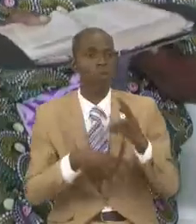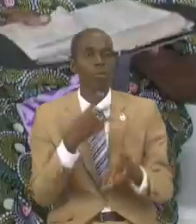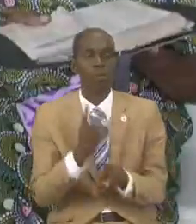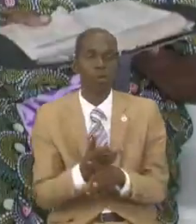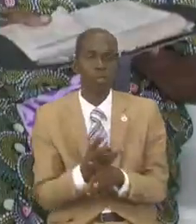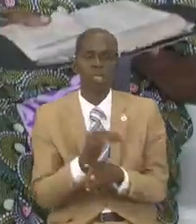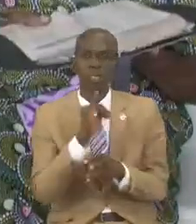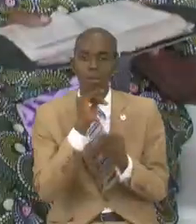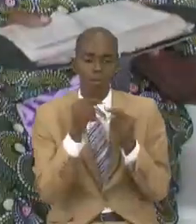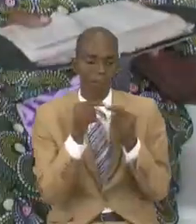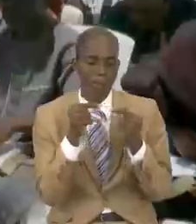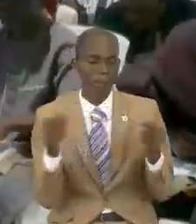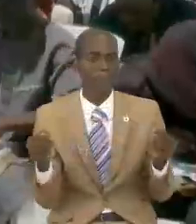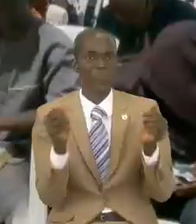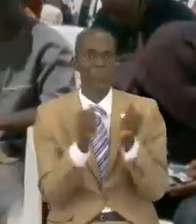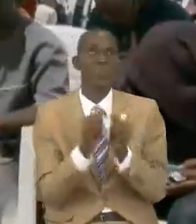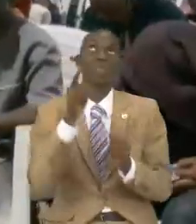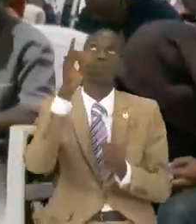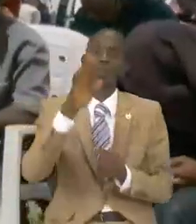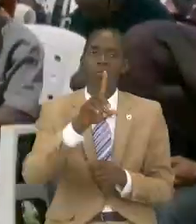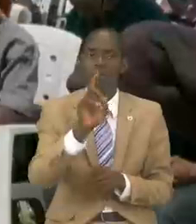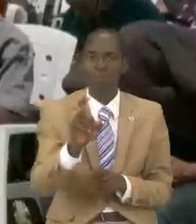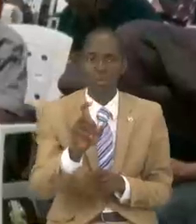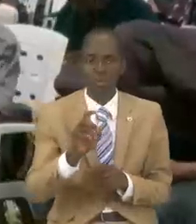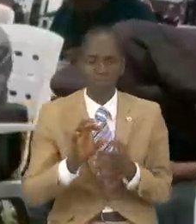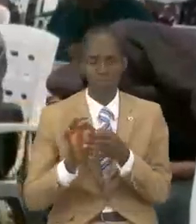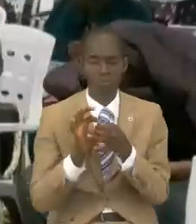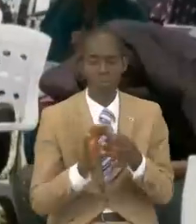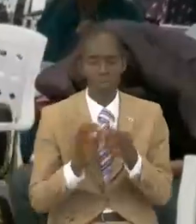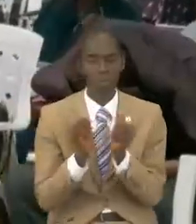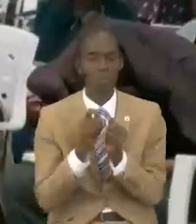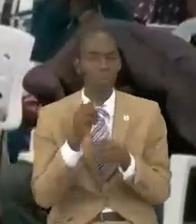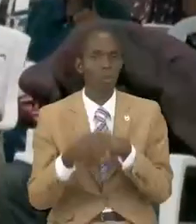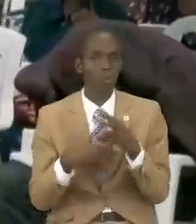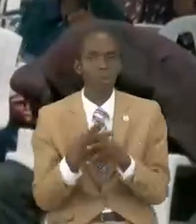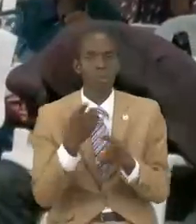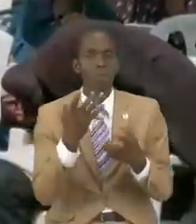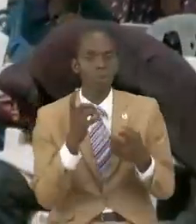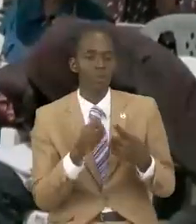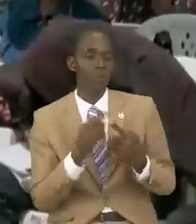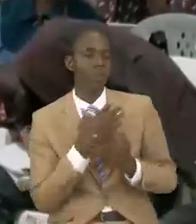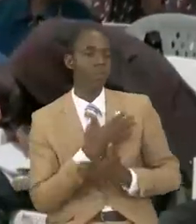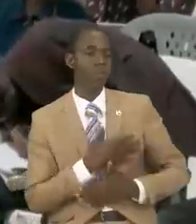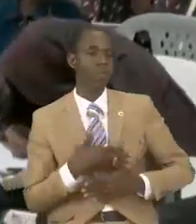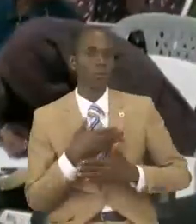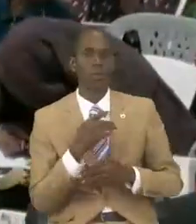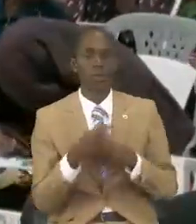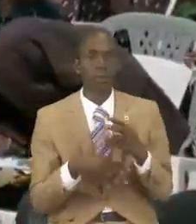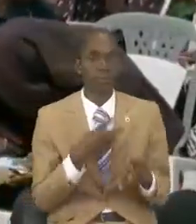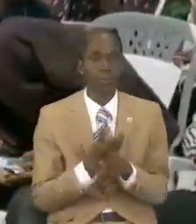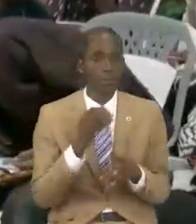is enmity with God? Friendship with the world. You want to please the world in your